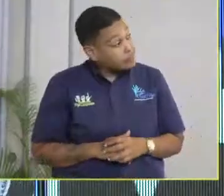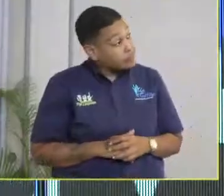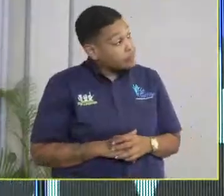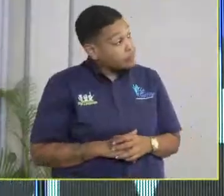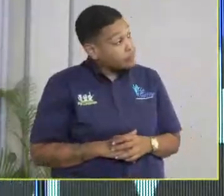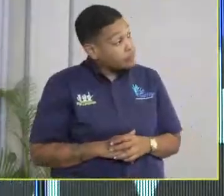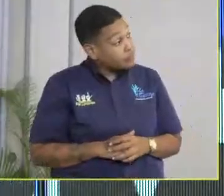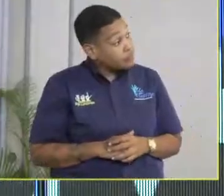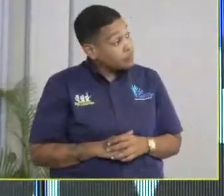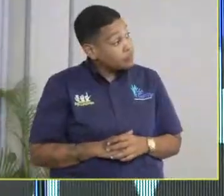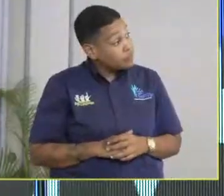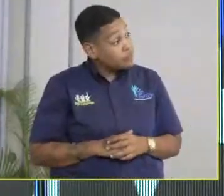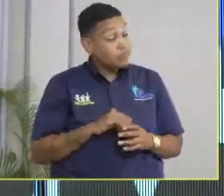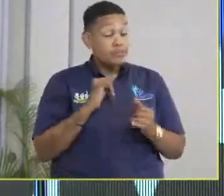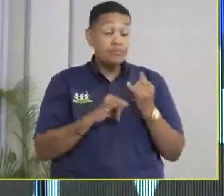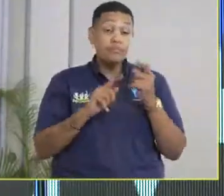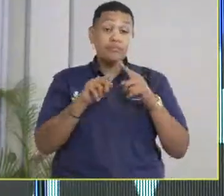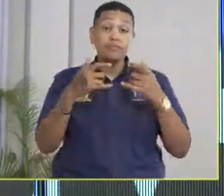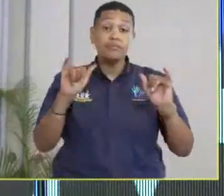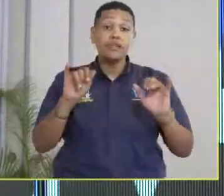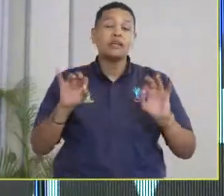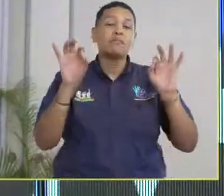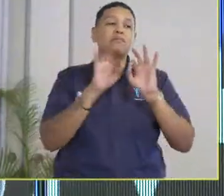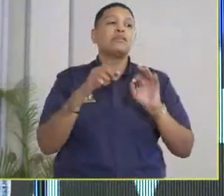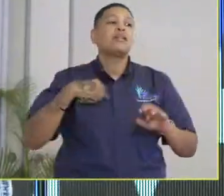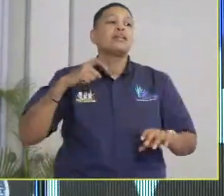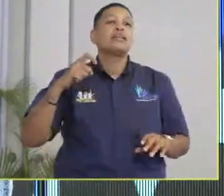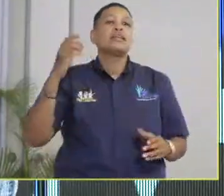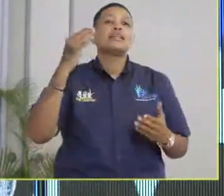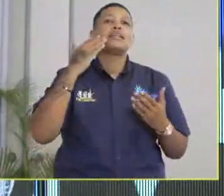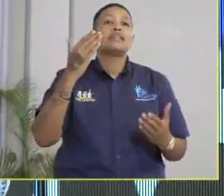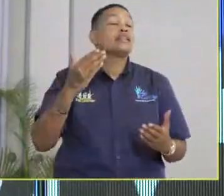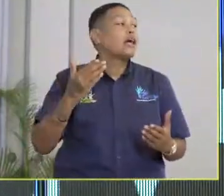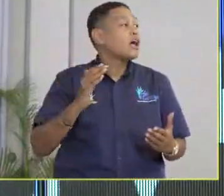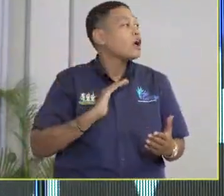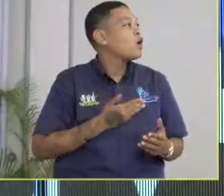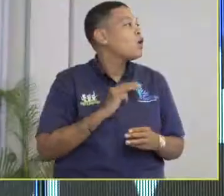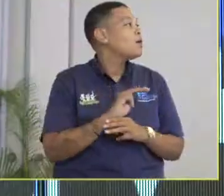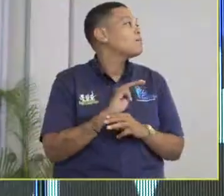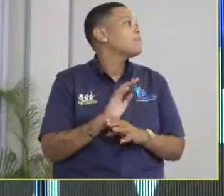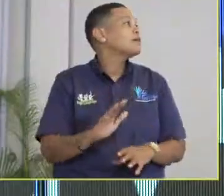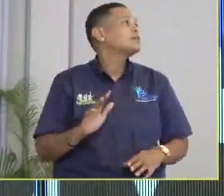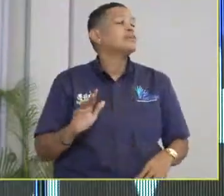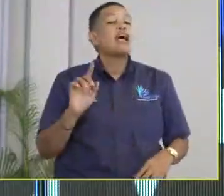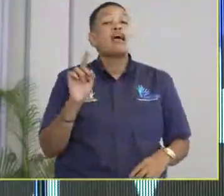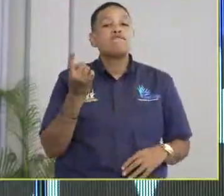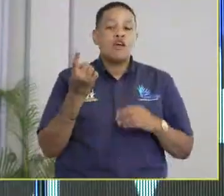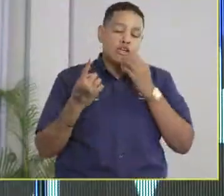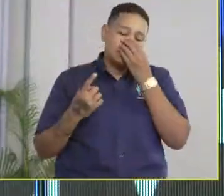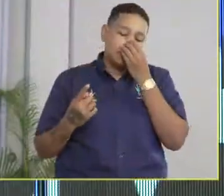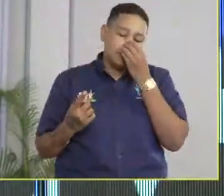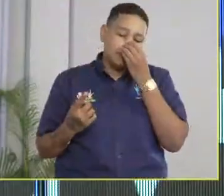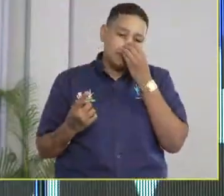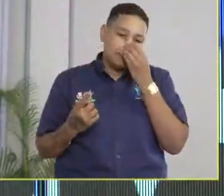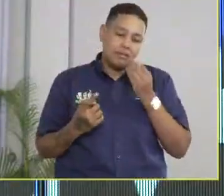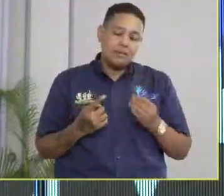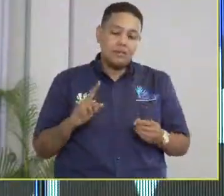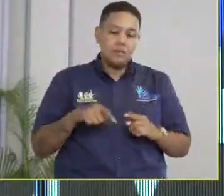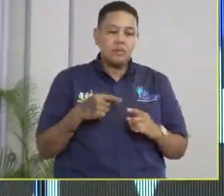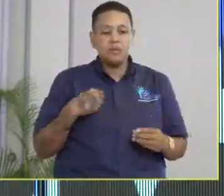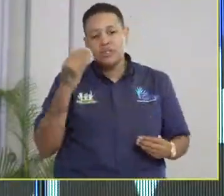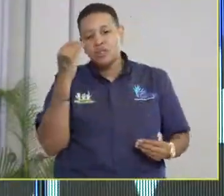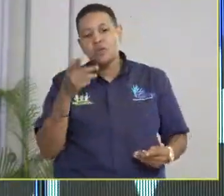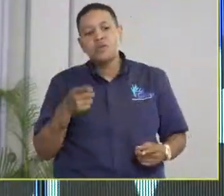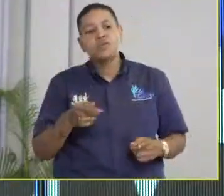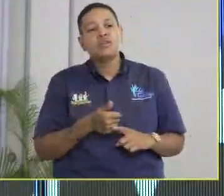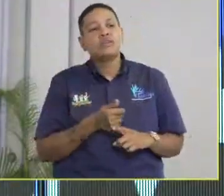And you know, last but not least, I need to thank our minister. At first, when we told her about this